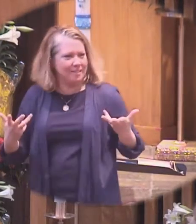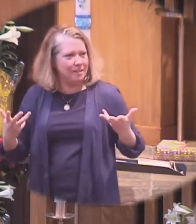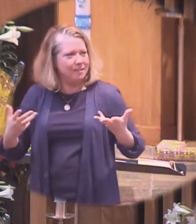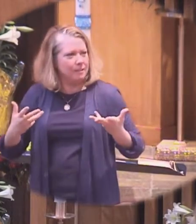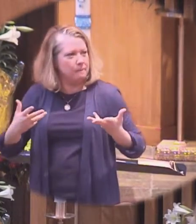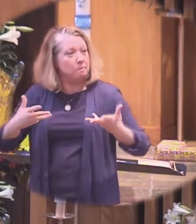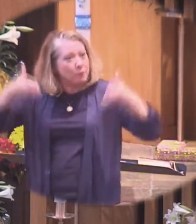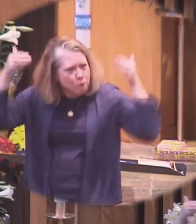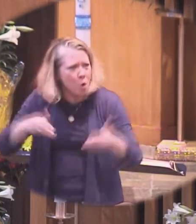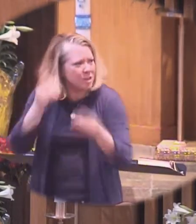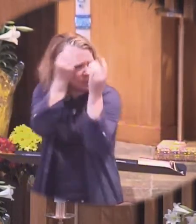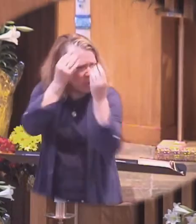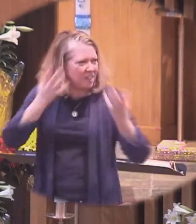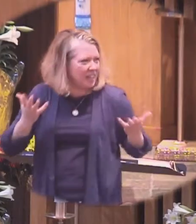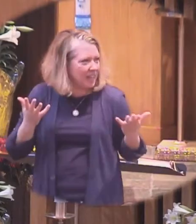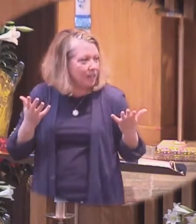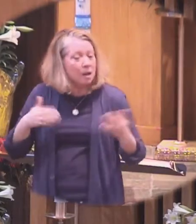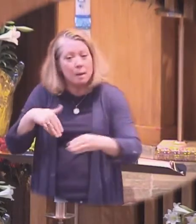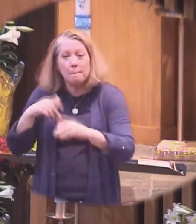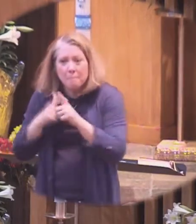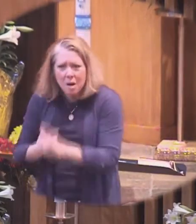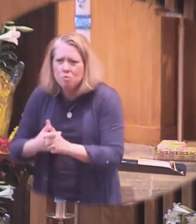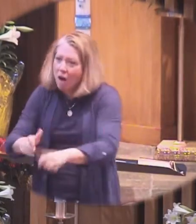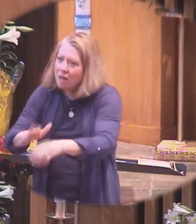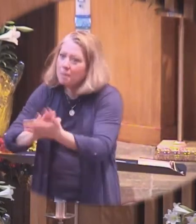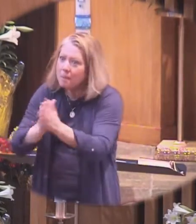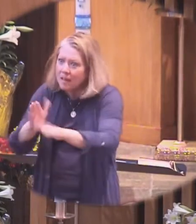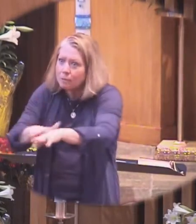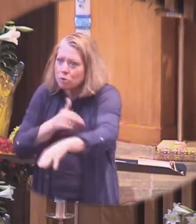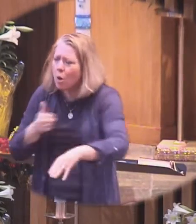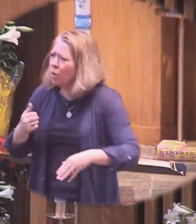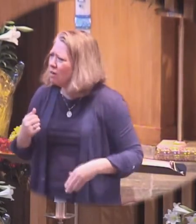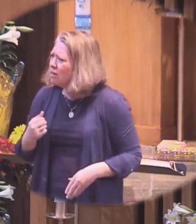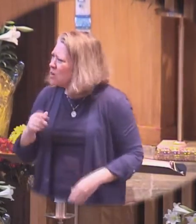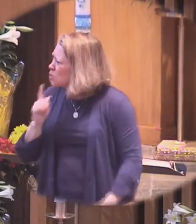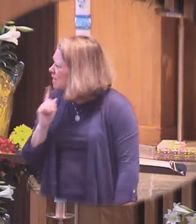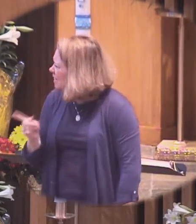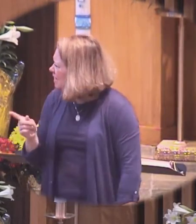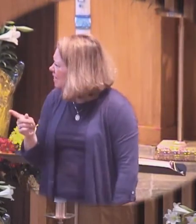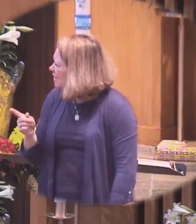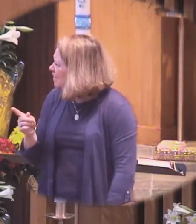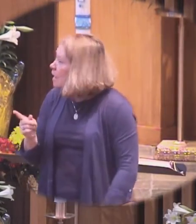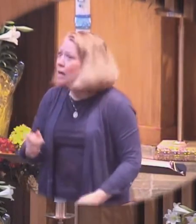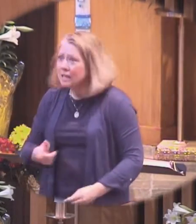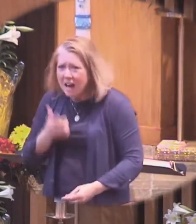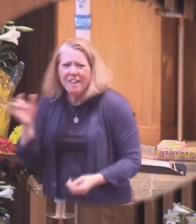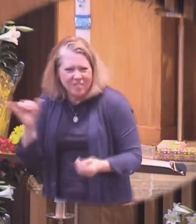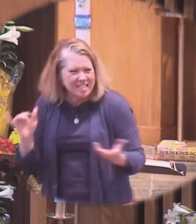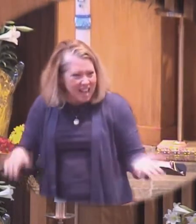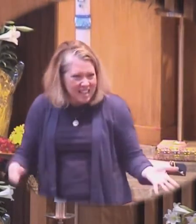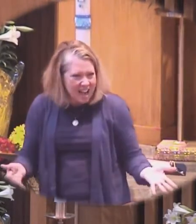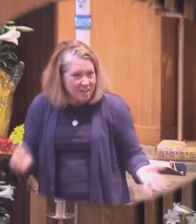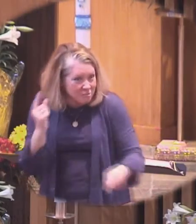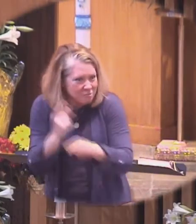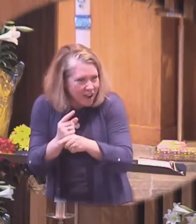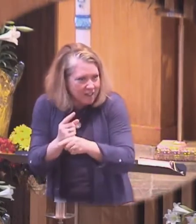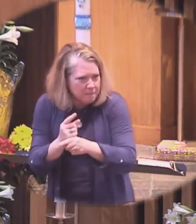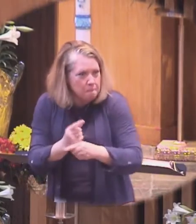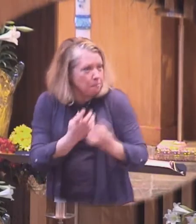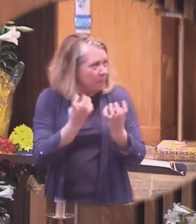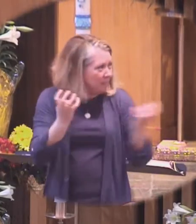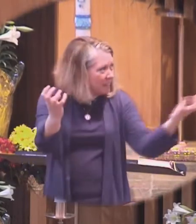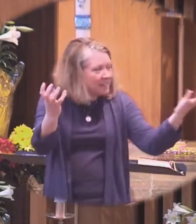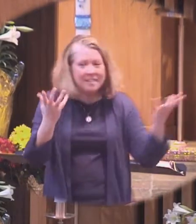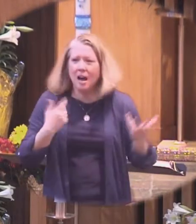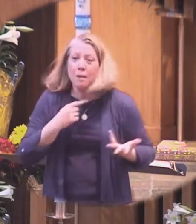this run. If you think about life, we can all experience those things, and as we sit here this morning, we probably could